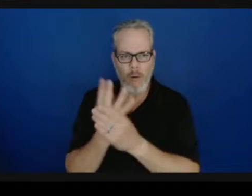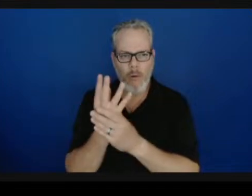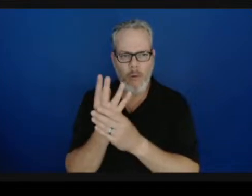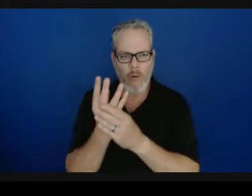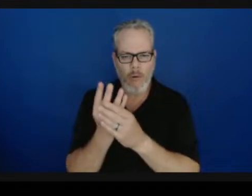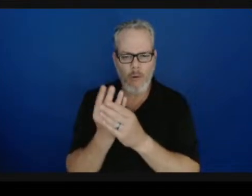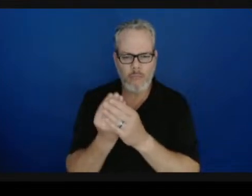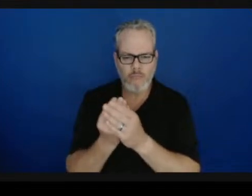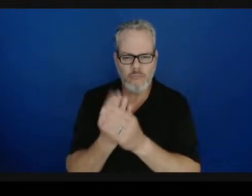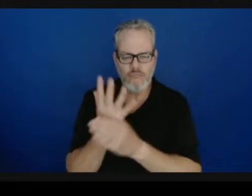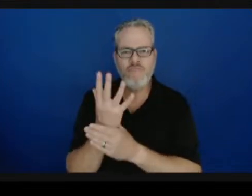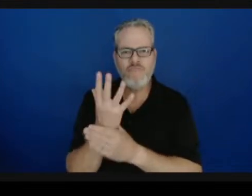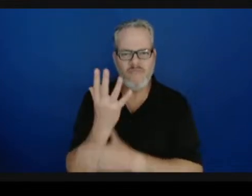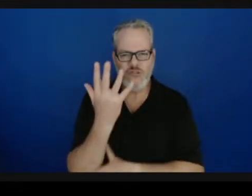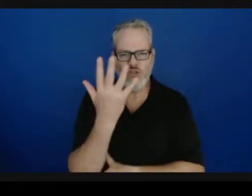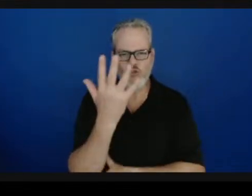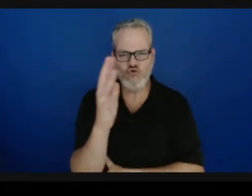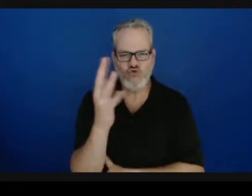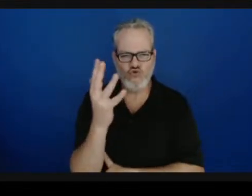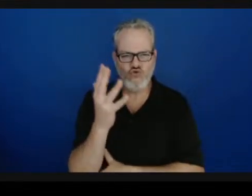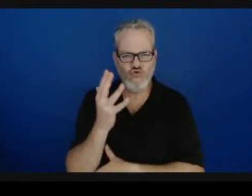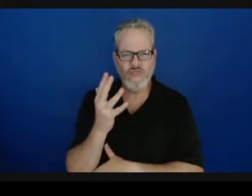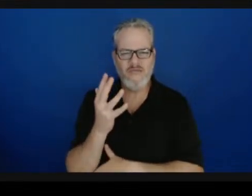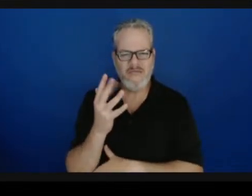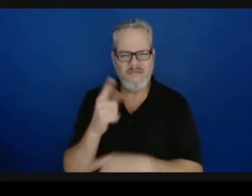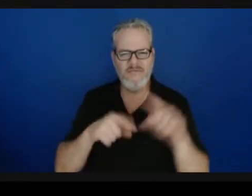away, or some moisture perhaps as well.